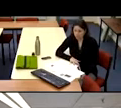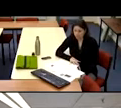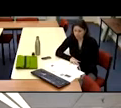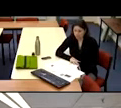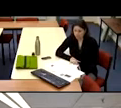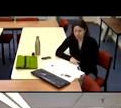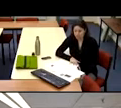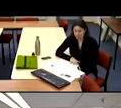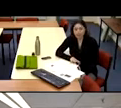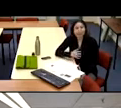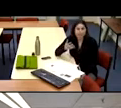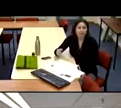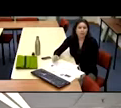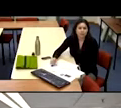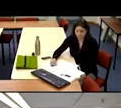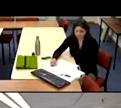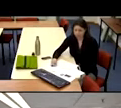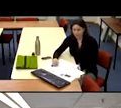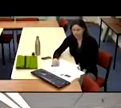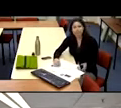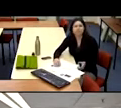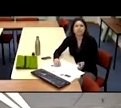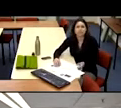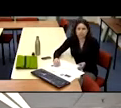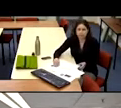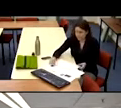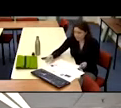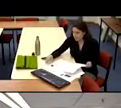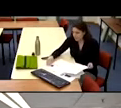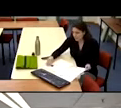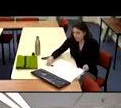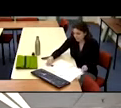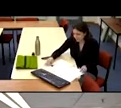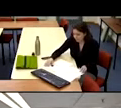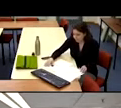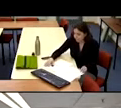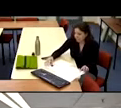causes of forced displacement, and again, ignores the multiple experiences of those being represented.